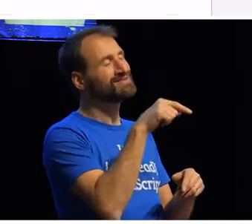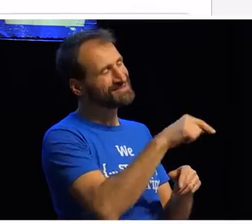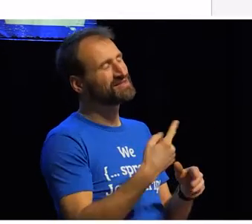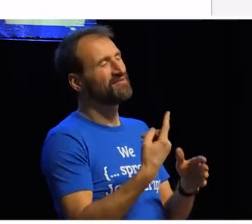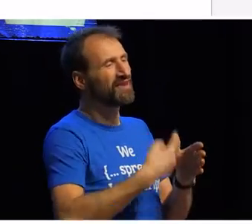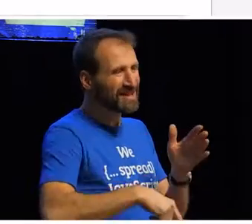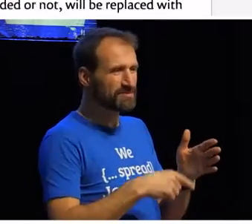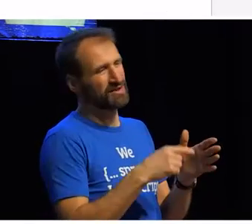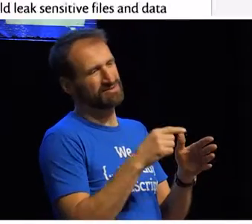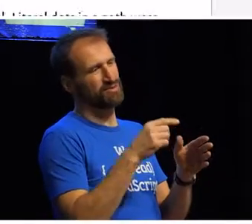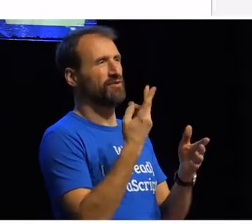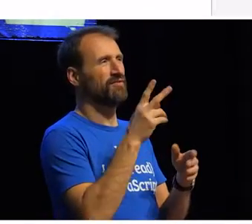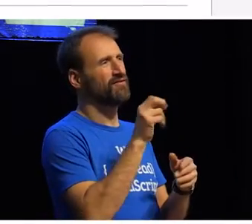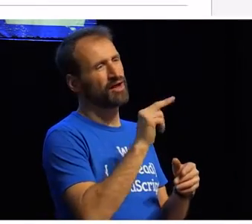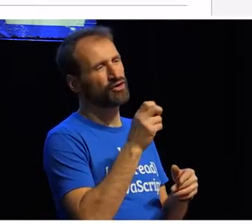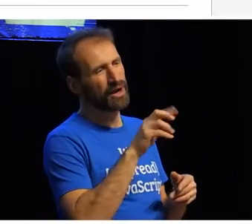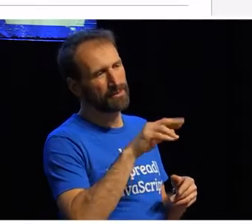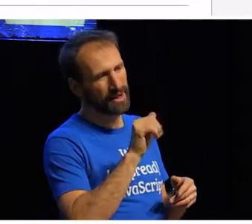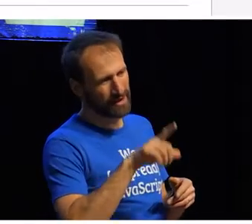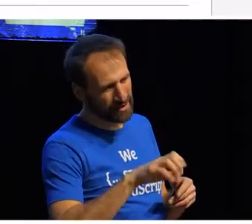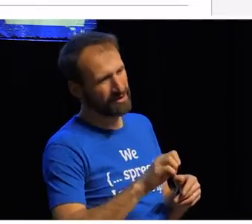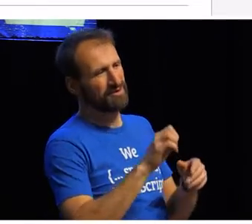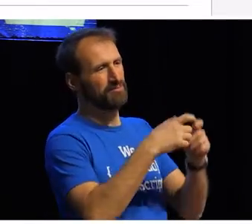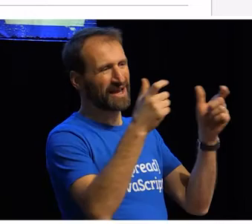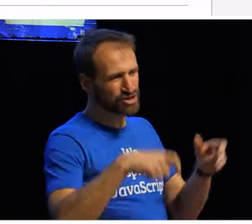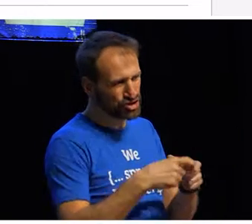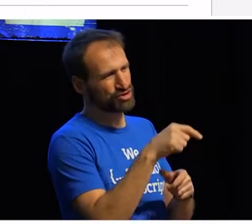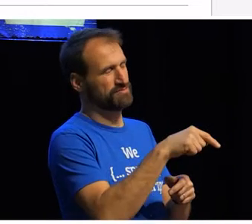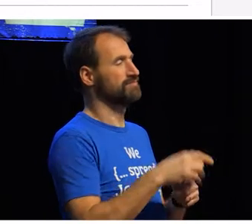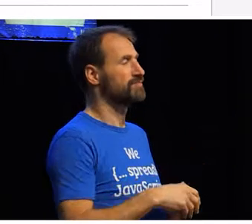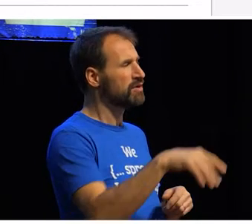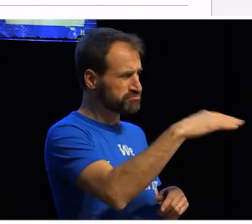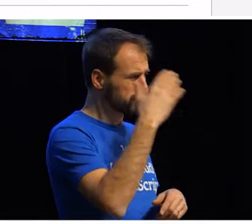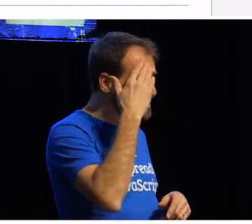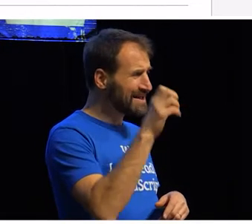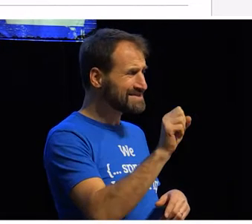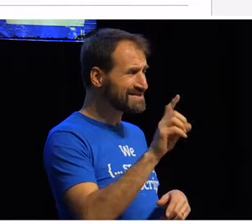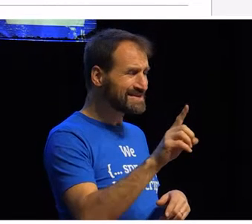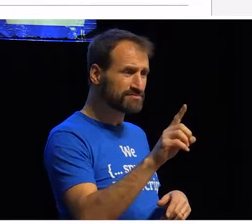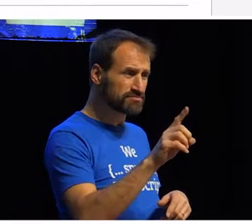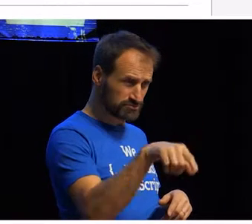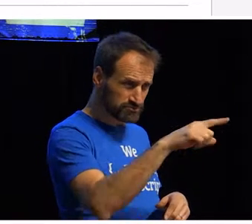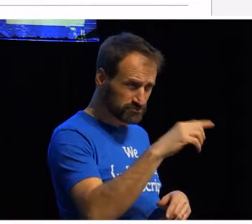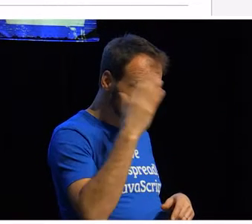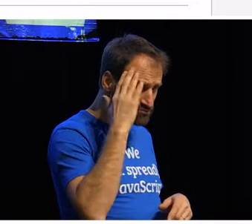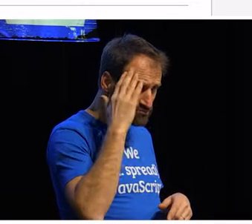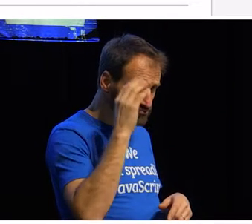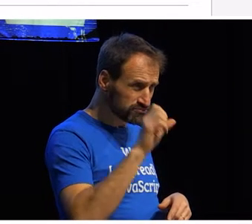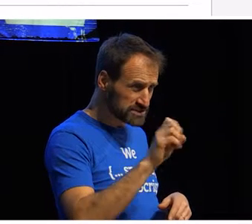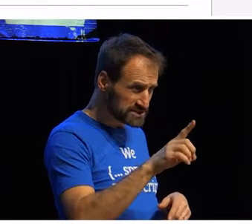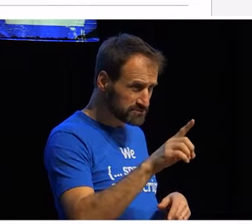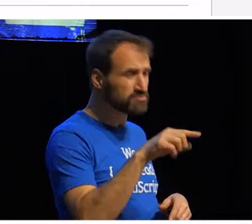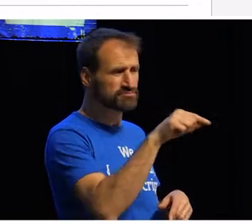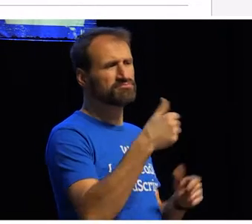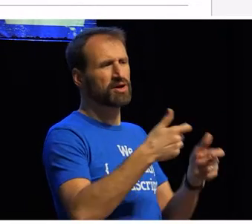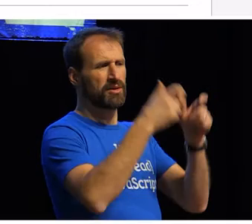it and how it manifests we're gonna start with this one with SD who here is familiar with SD not that many it's a it's a package